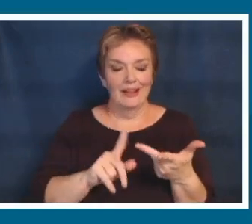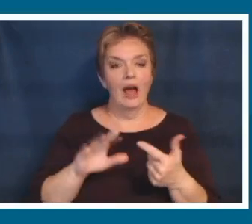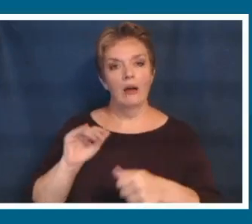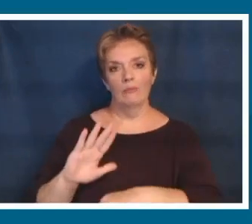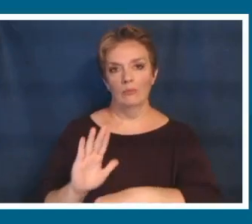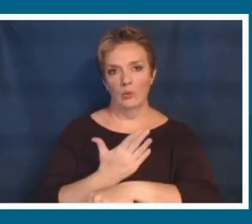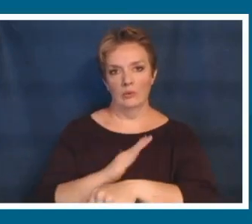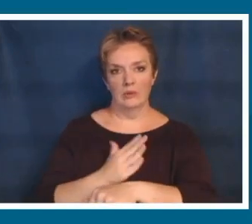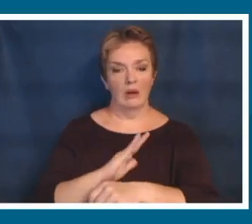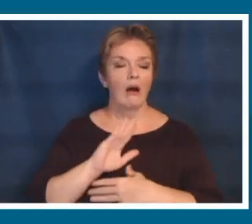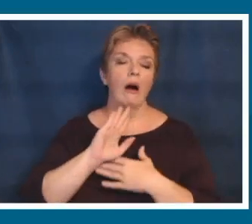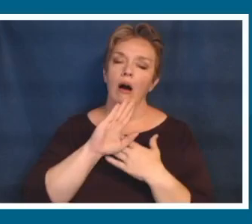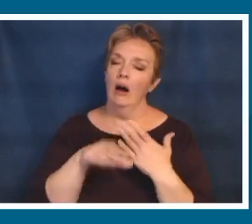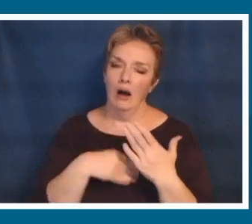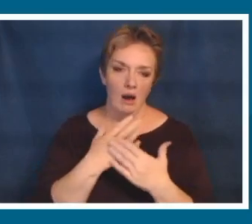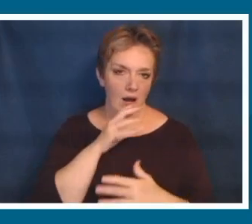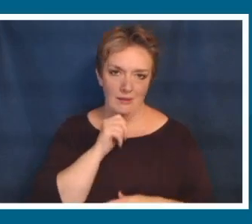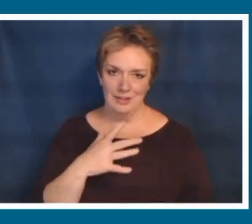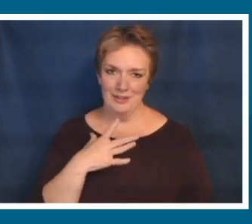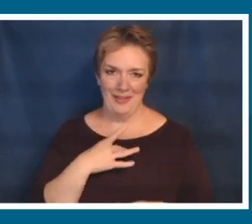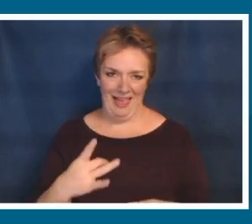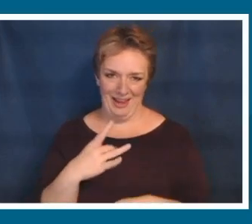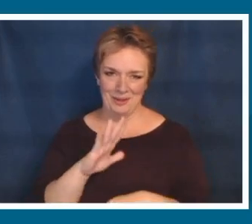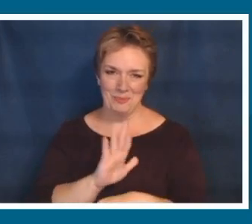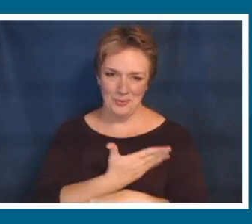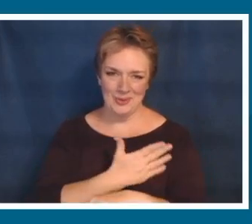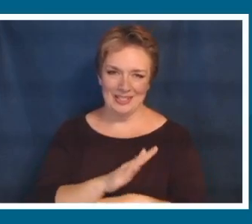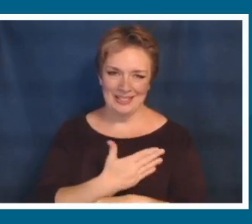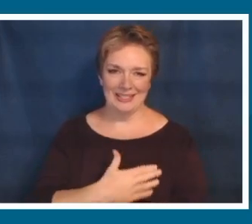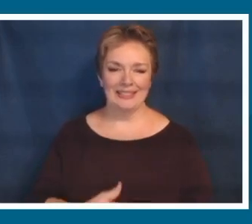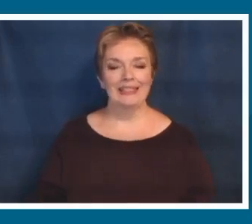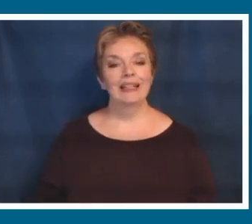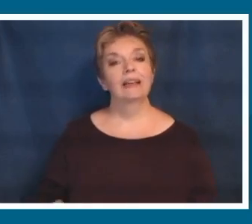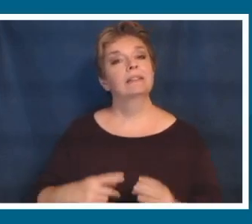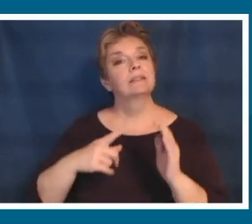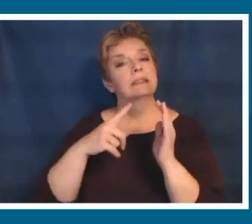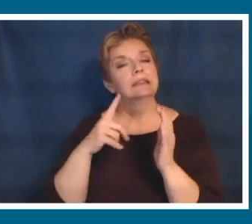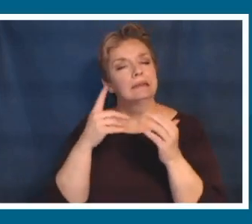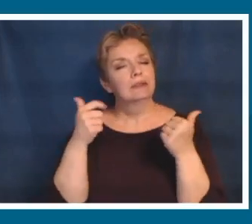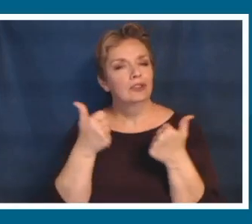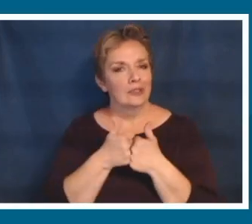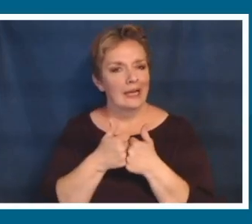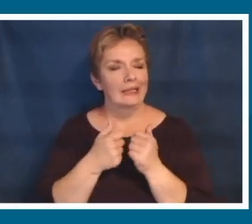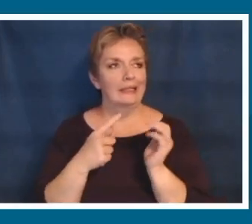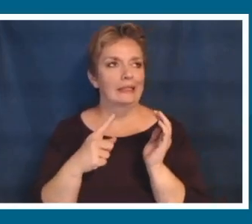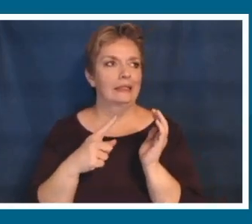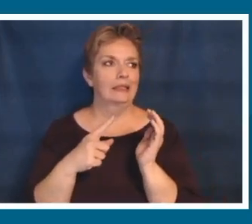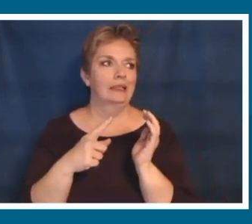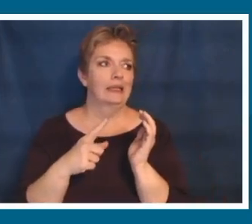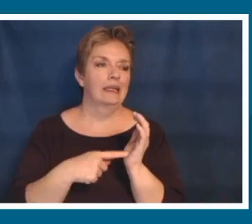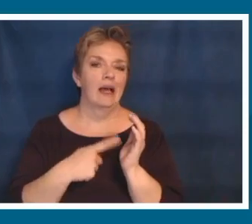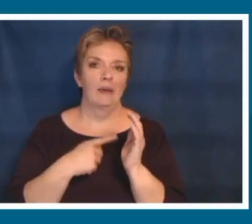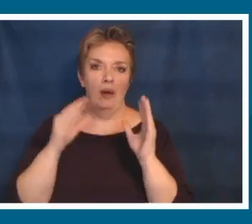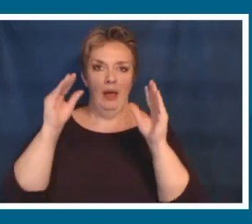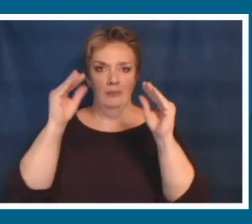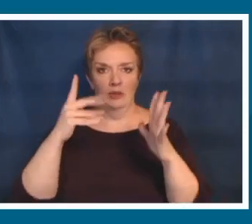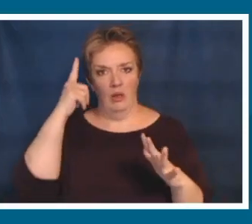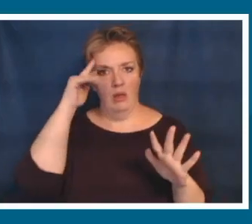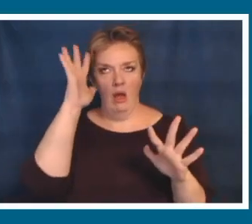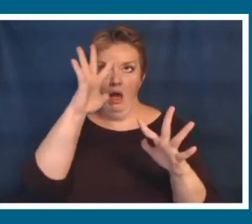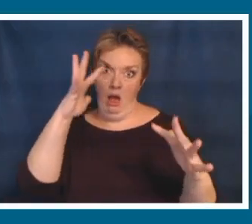the challenge that sometimes teachers make, myself included, bigger than maybe what it is this